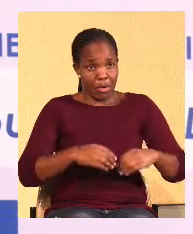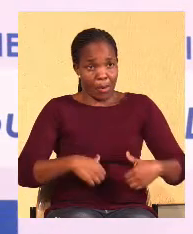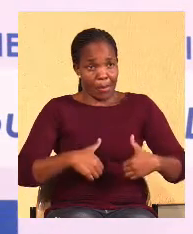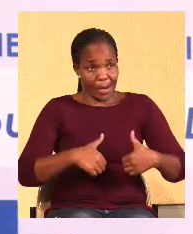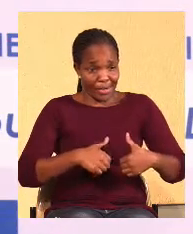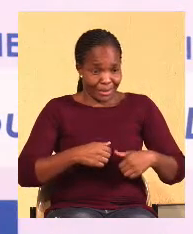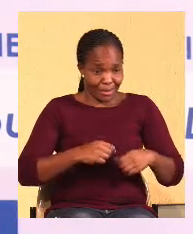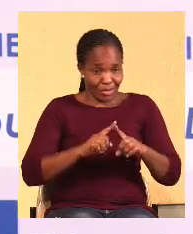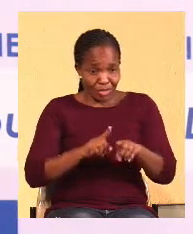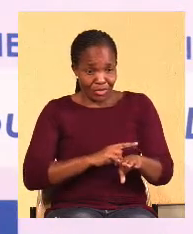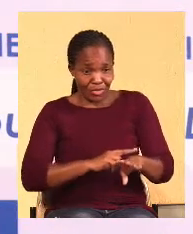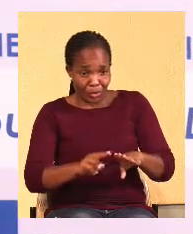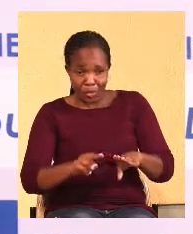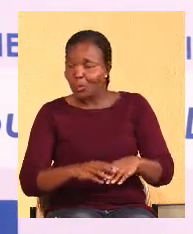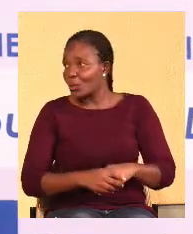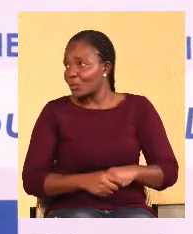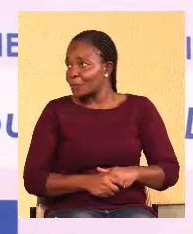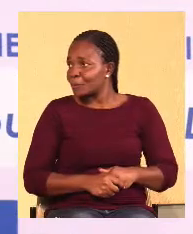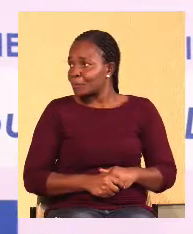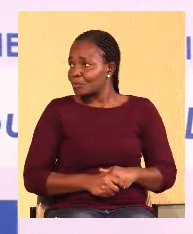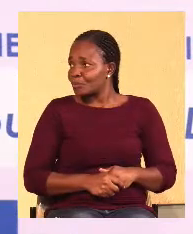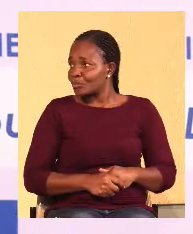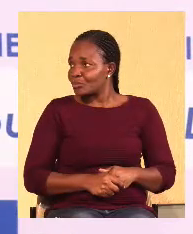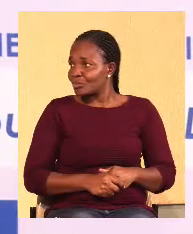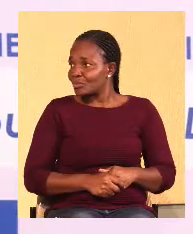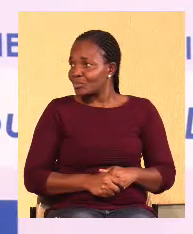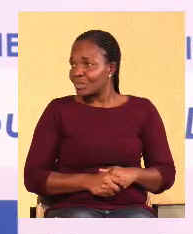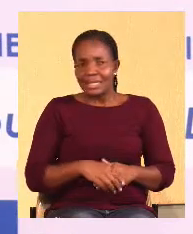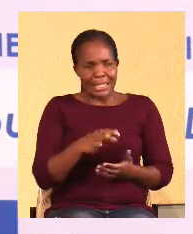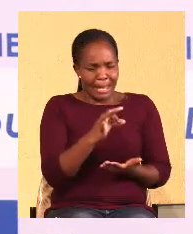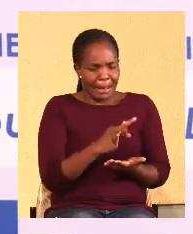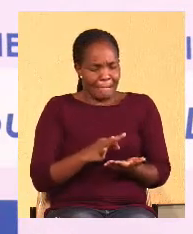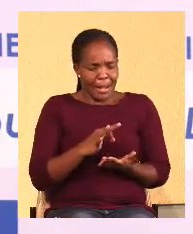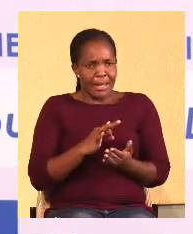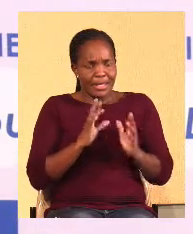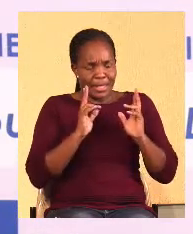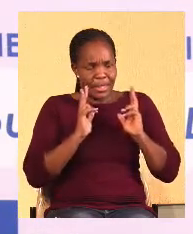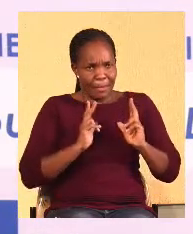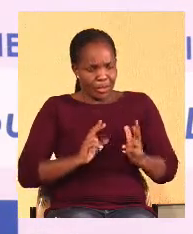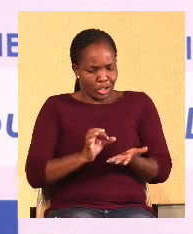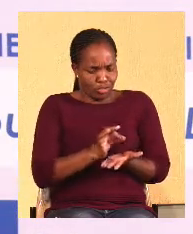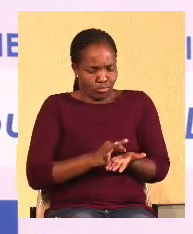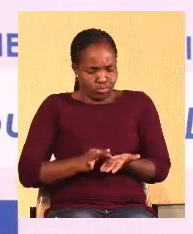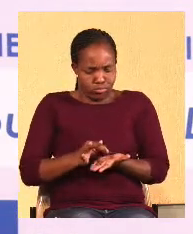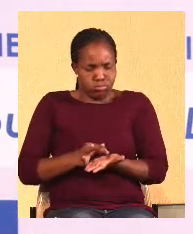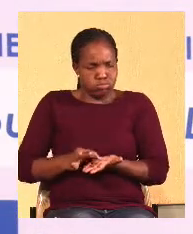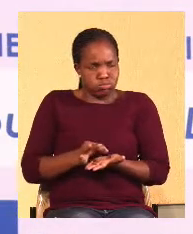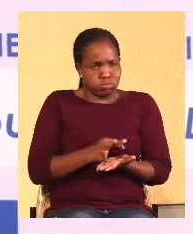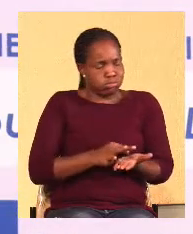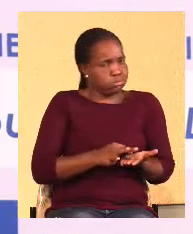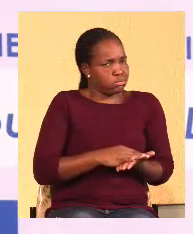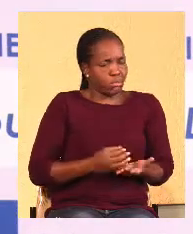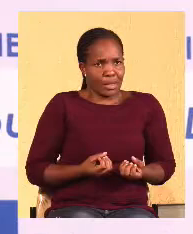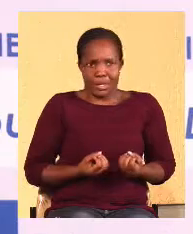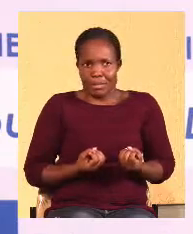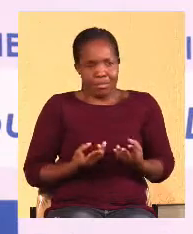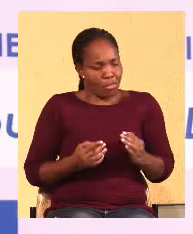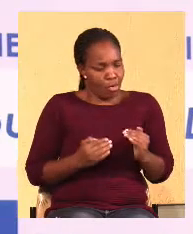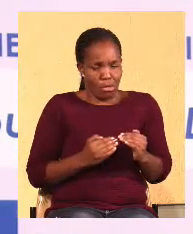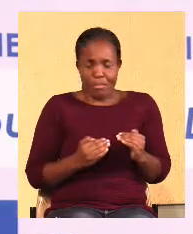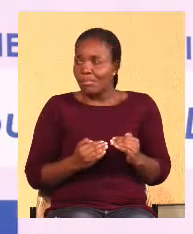more, they are more than our body cells. Okay. The healthy microbes are more than our body cells. They